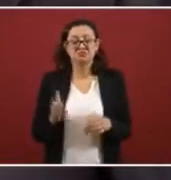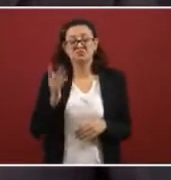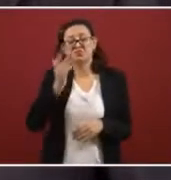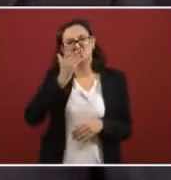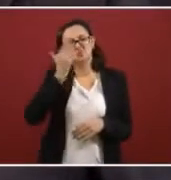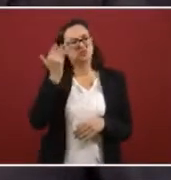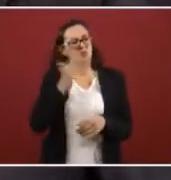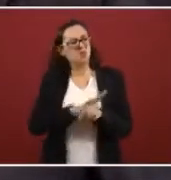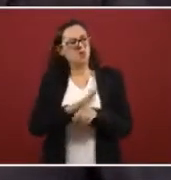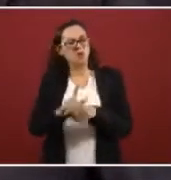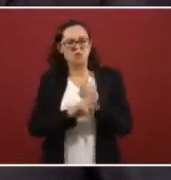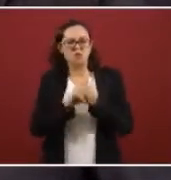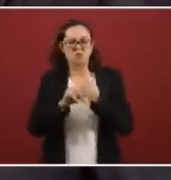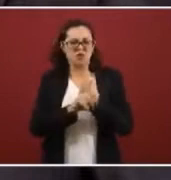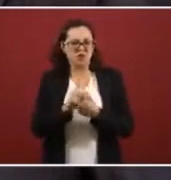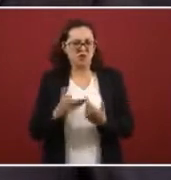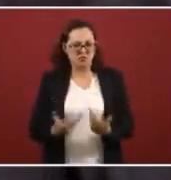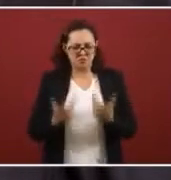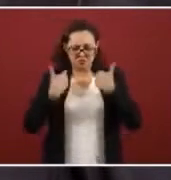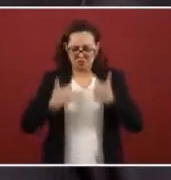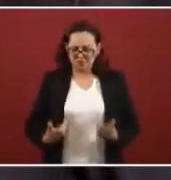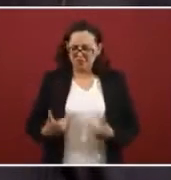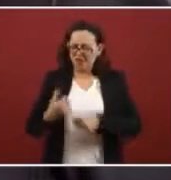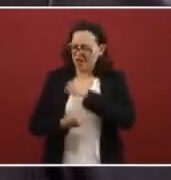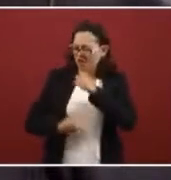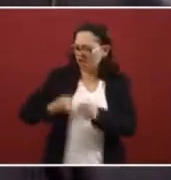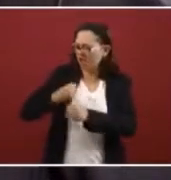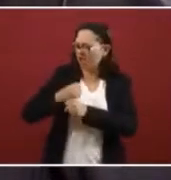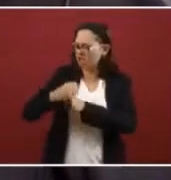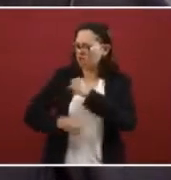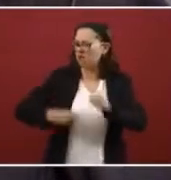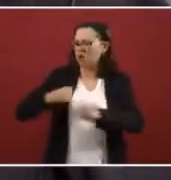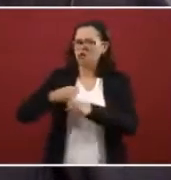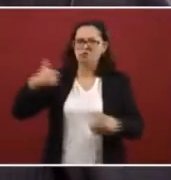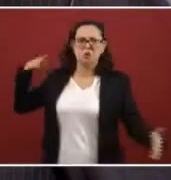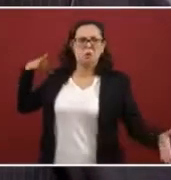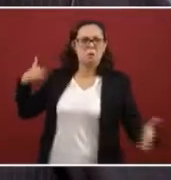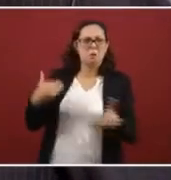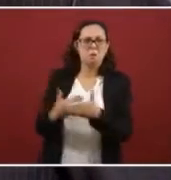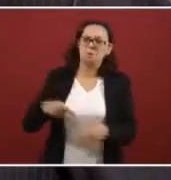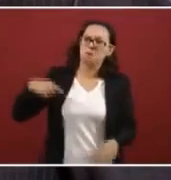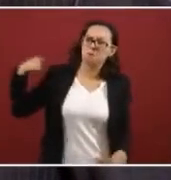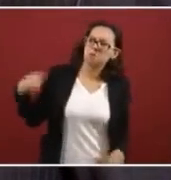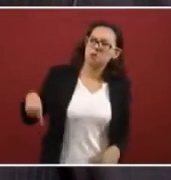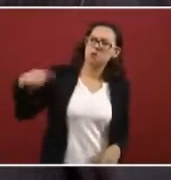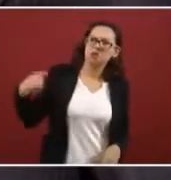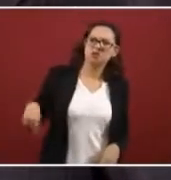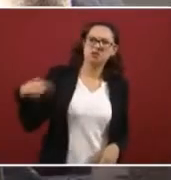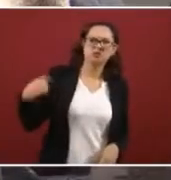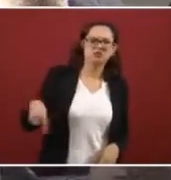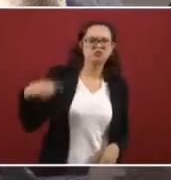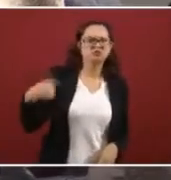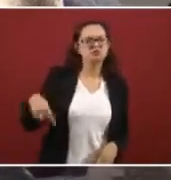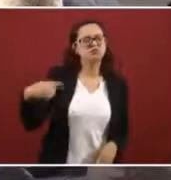If we have been doing this for years, acting the same way,